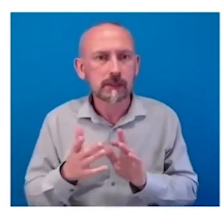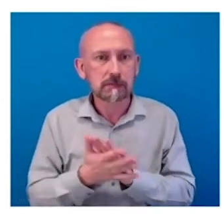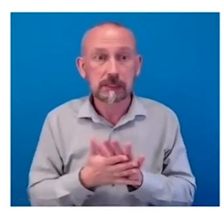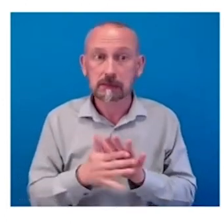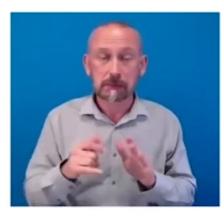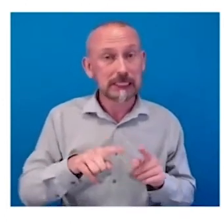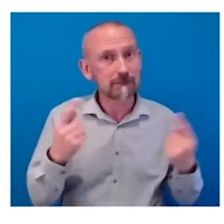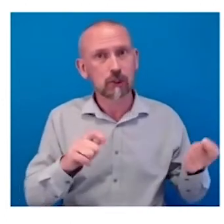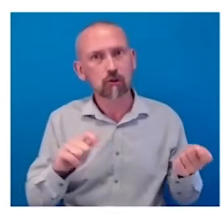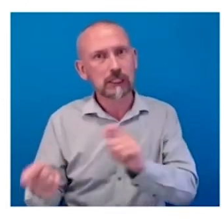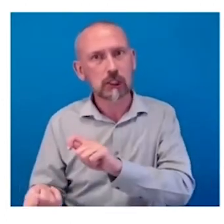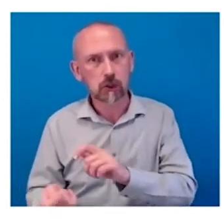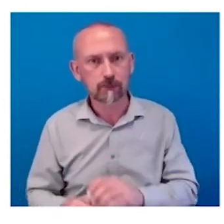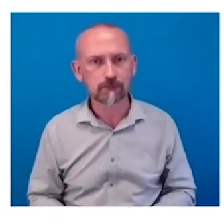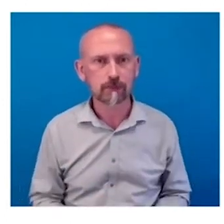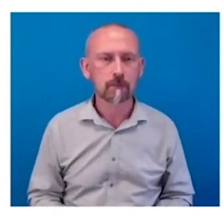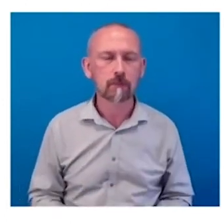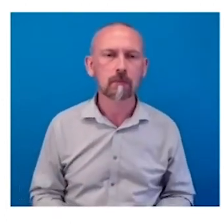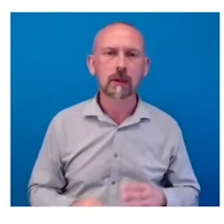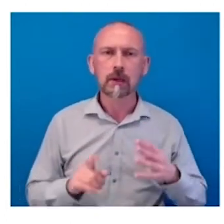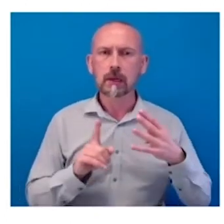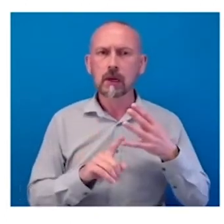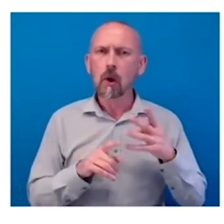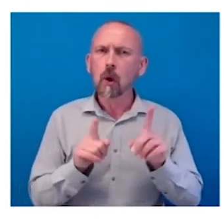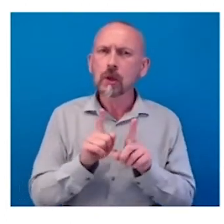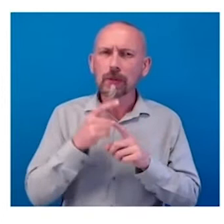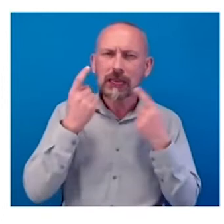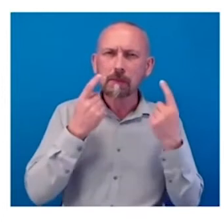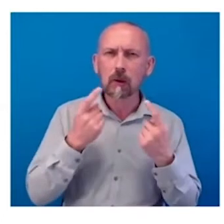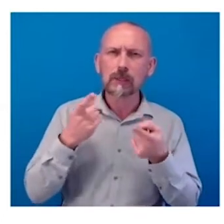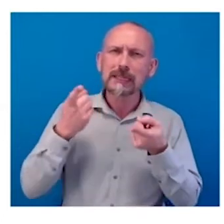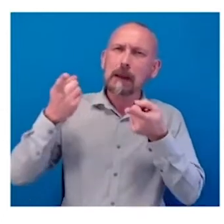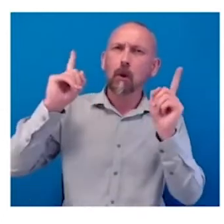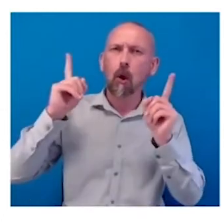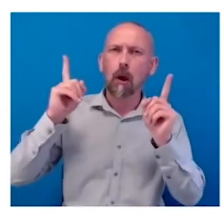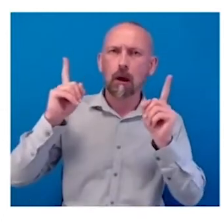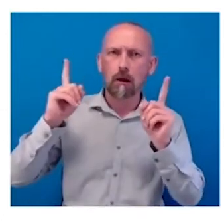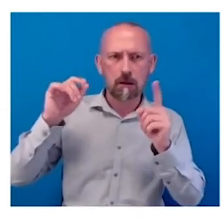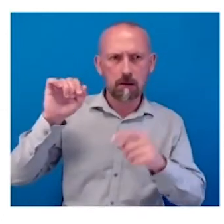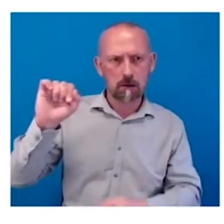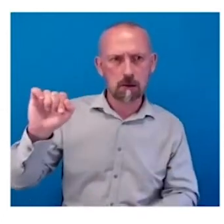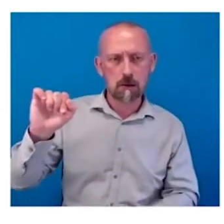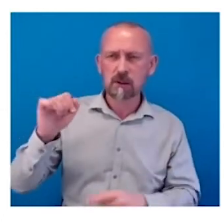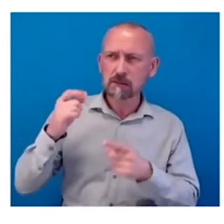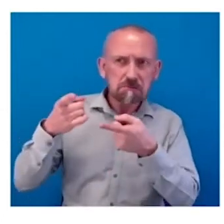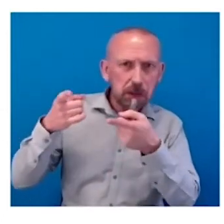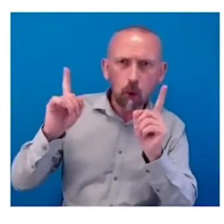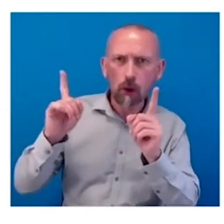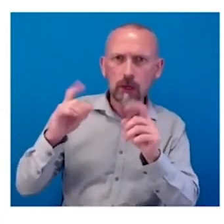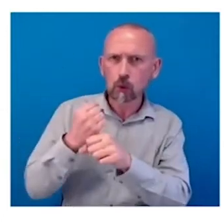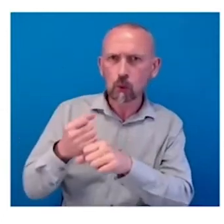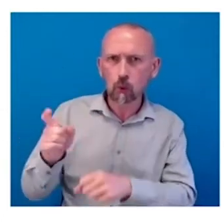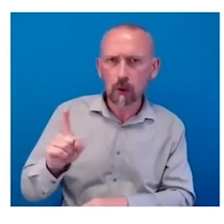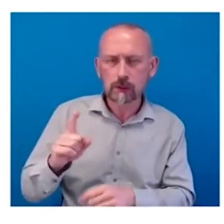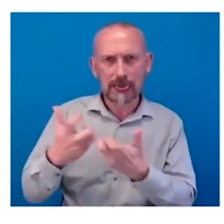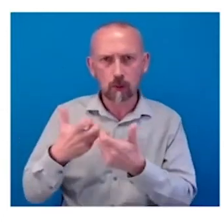We've also been looking at employer practices, and so thinking about what are employers doing to ensure that